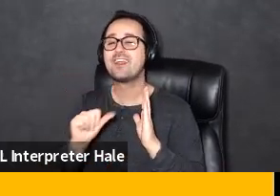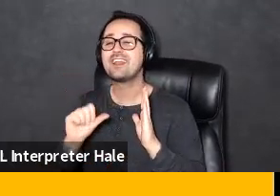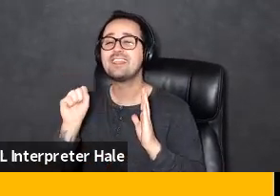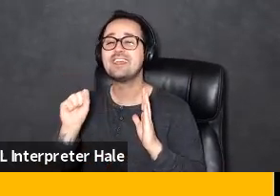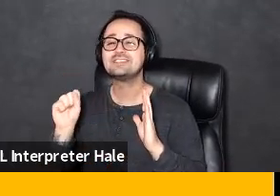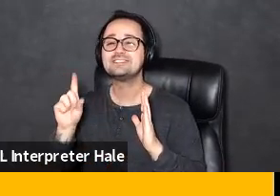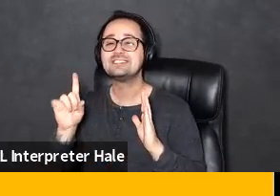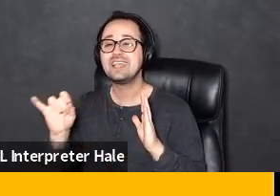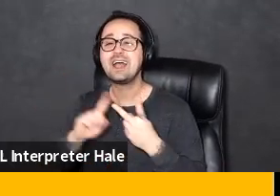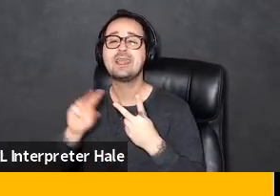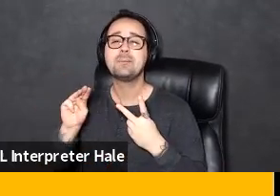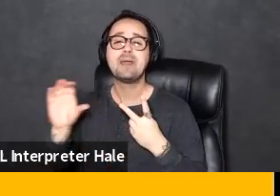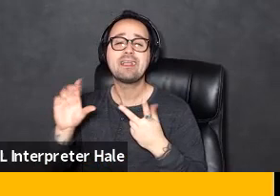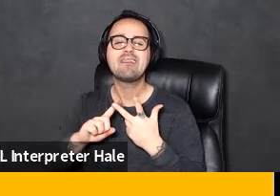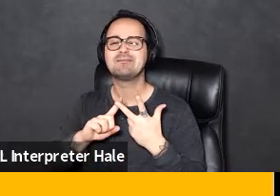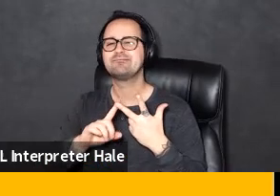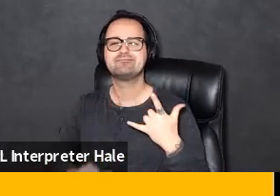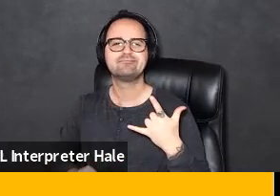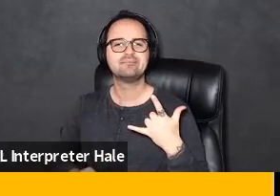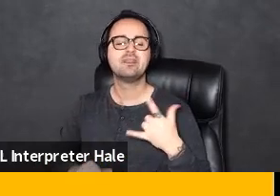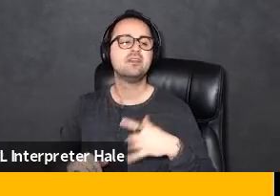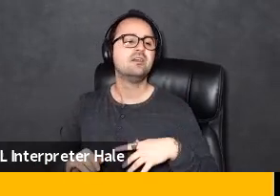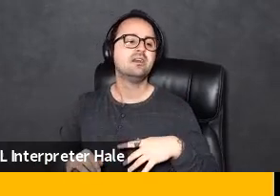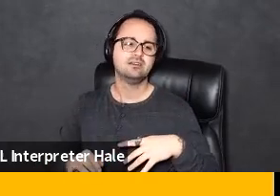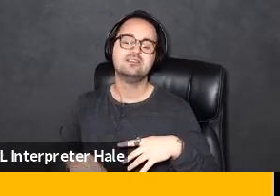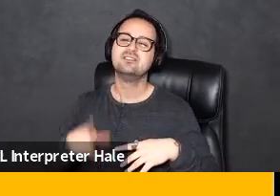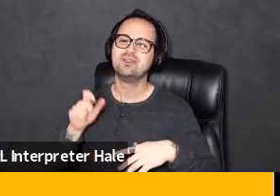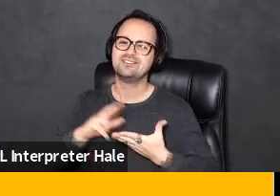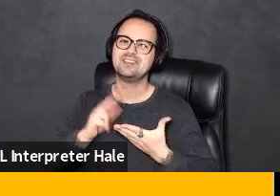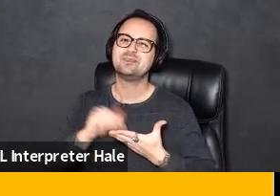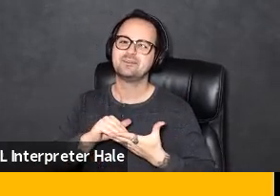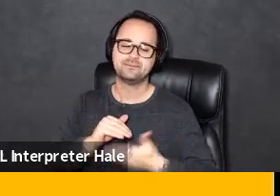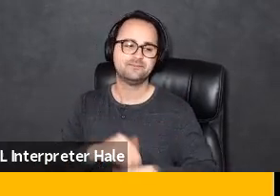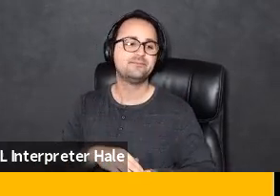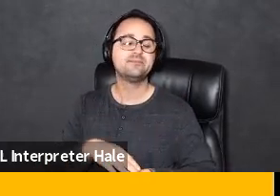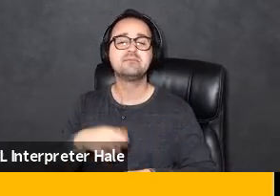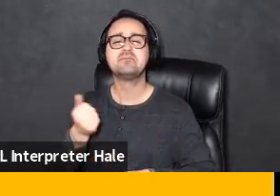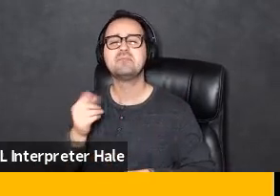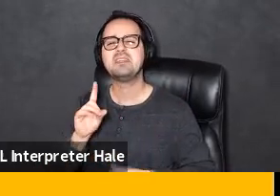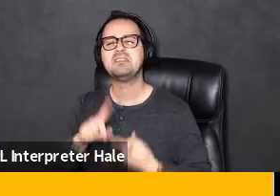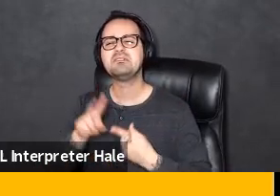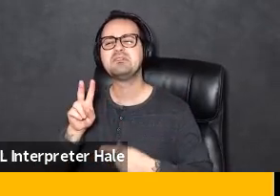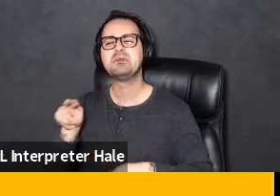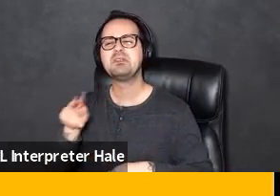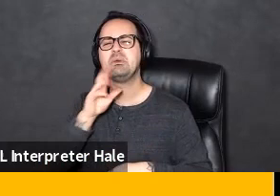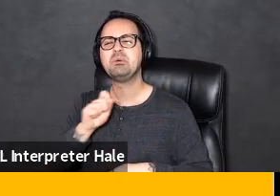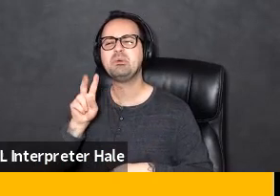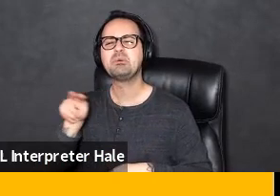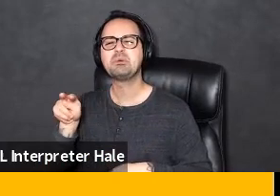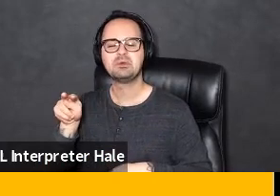SSDI, any Medicaid, anything like that. You've got to requalify for benefits. 18 to 22, this is when they're